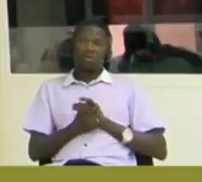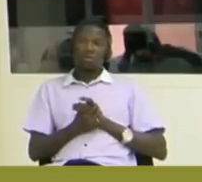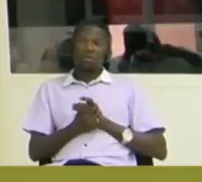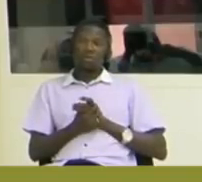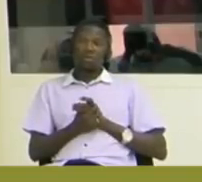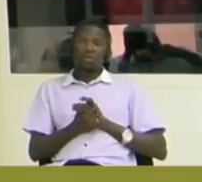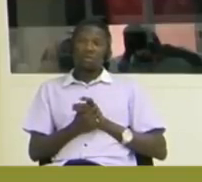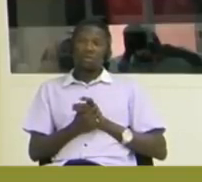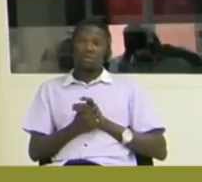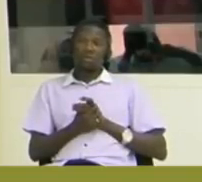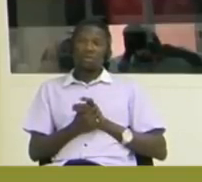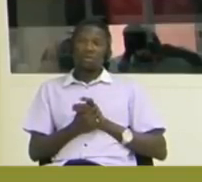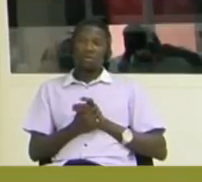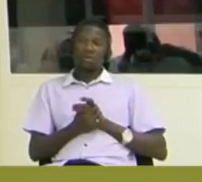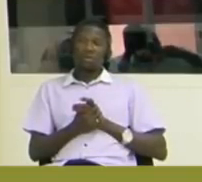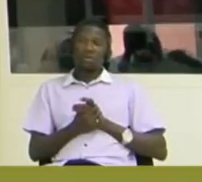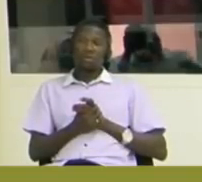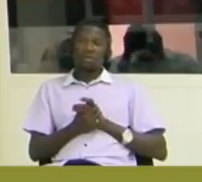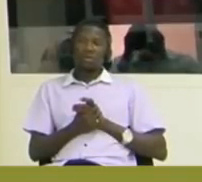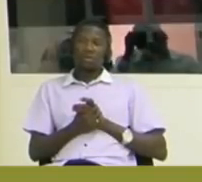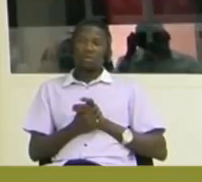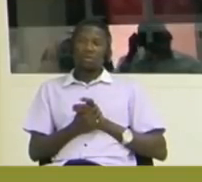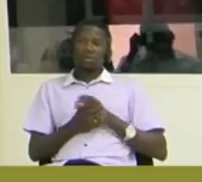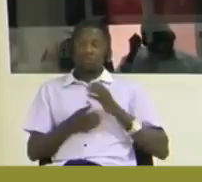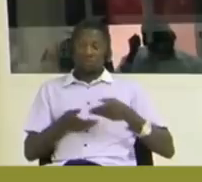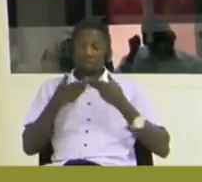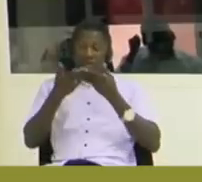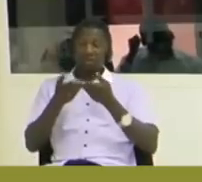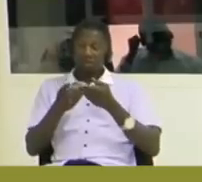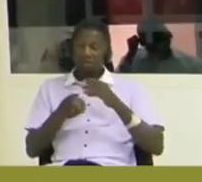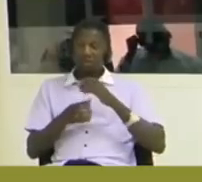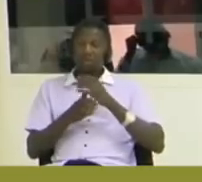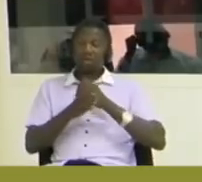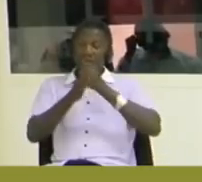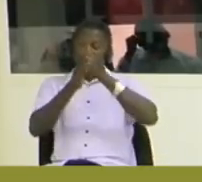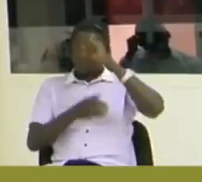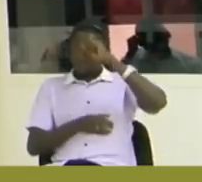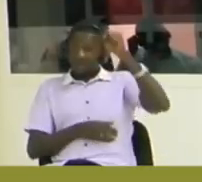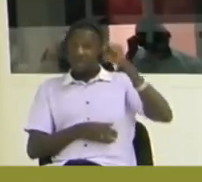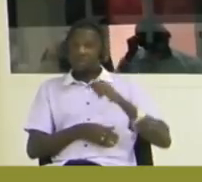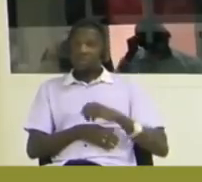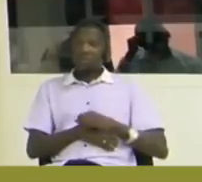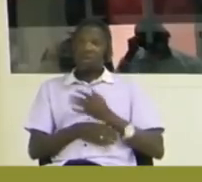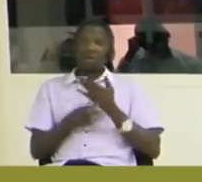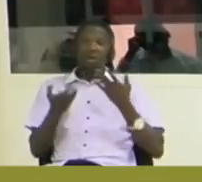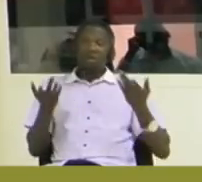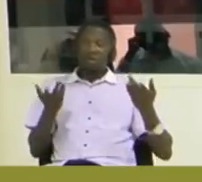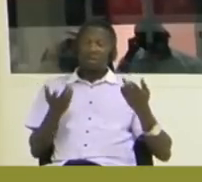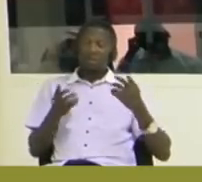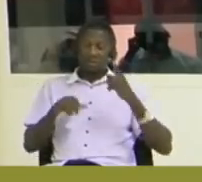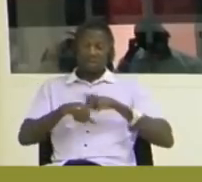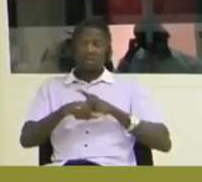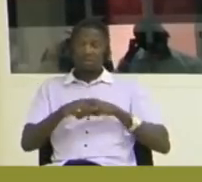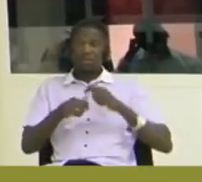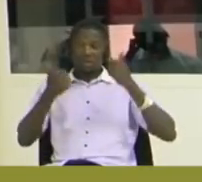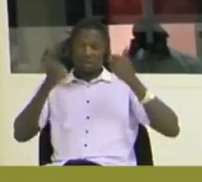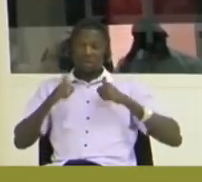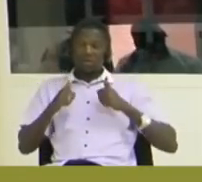You were given the reins of acting president. So how many times it would have happened